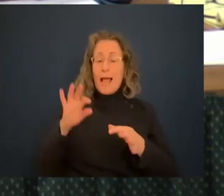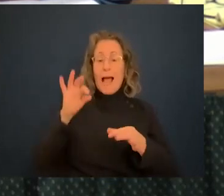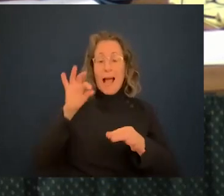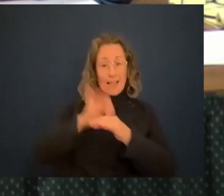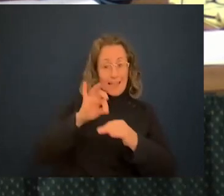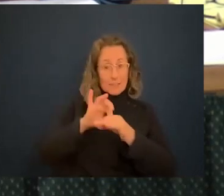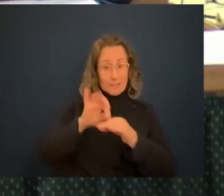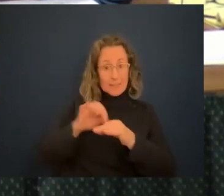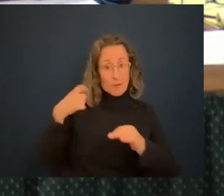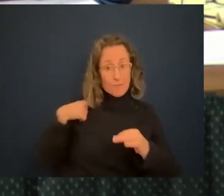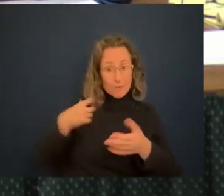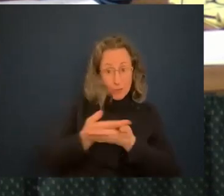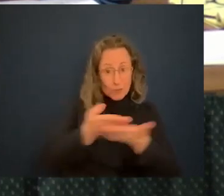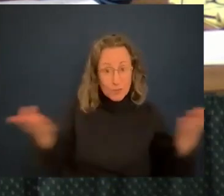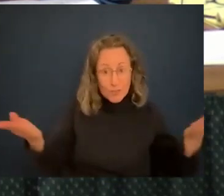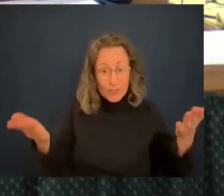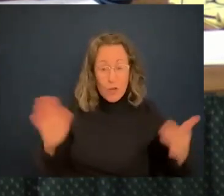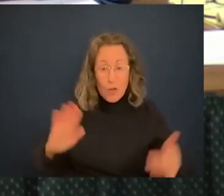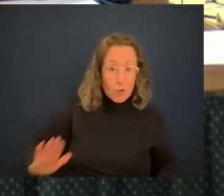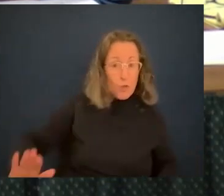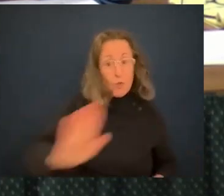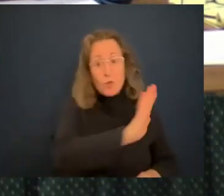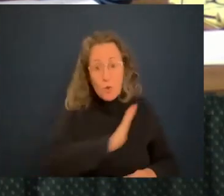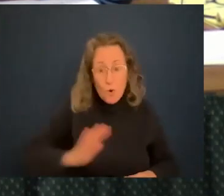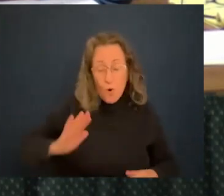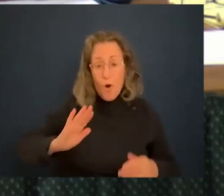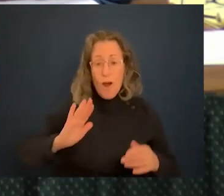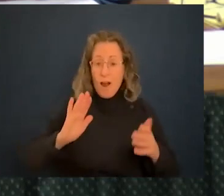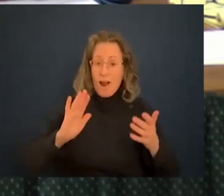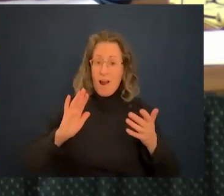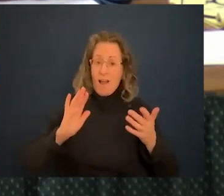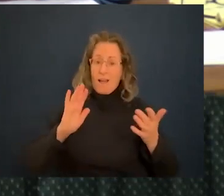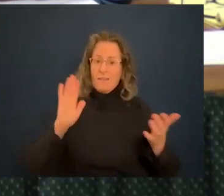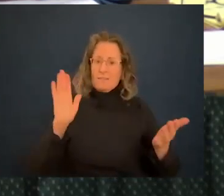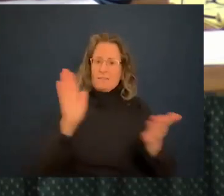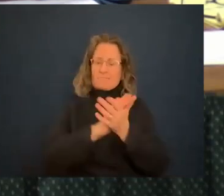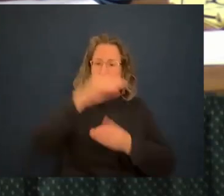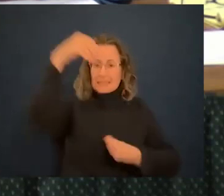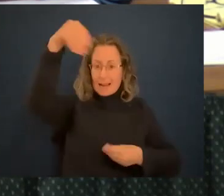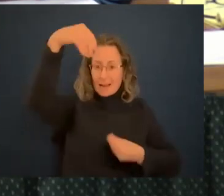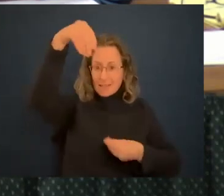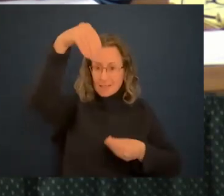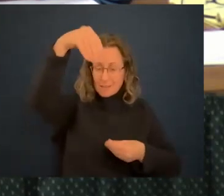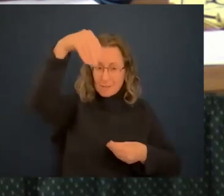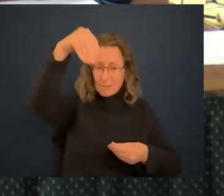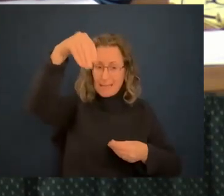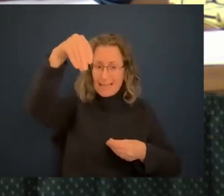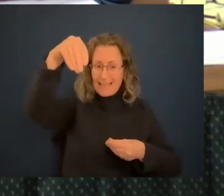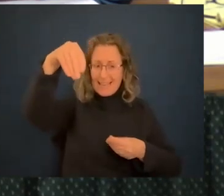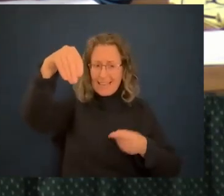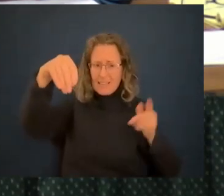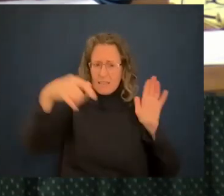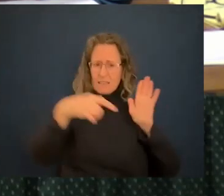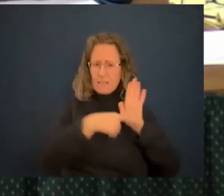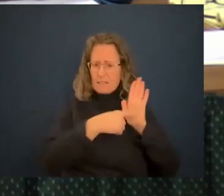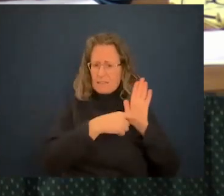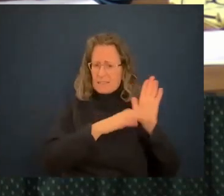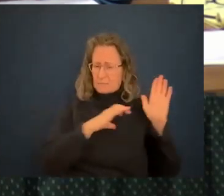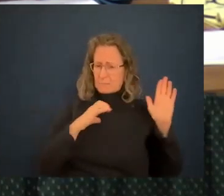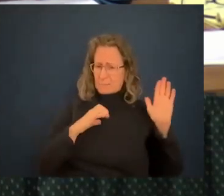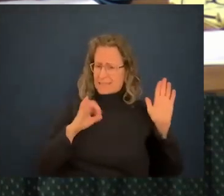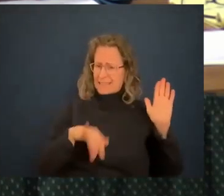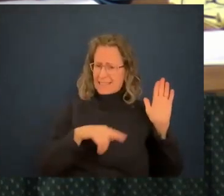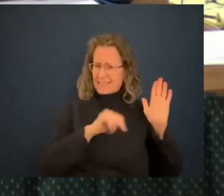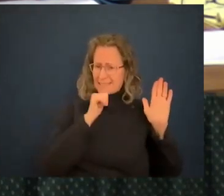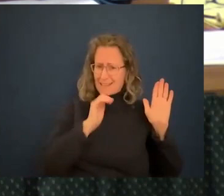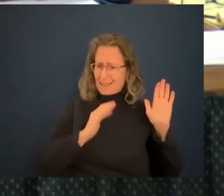be wide and Broad and and accept all ideas but you can't say that this is the document moving forward it's